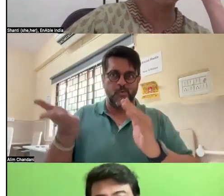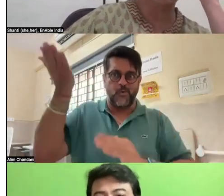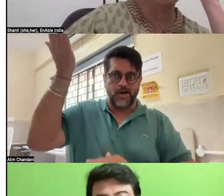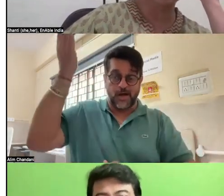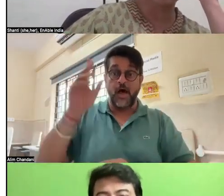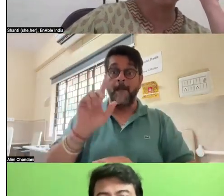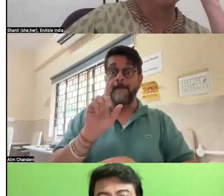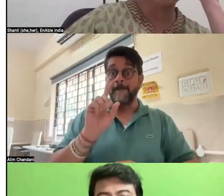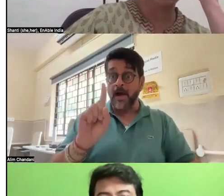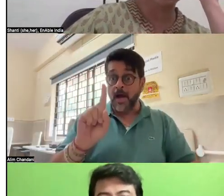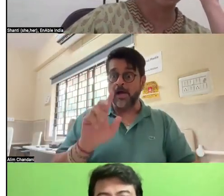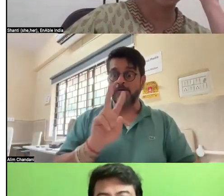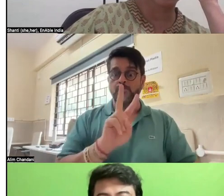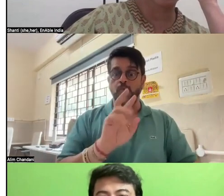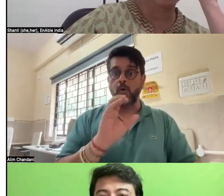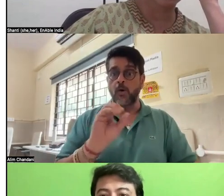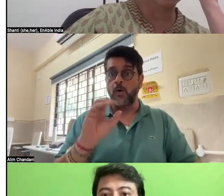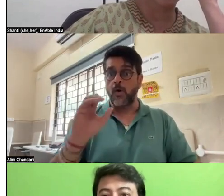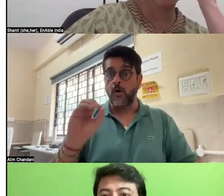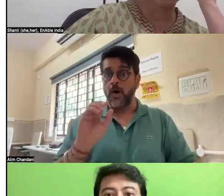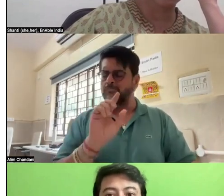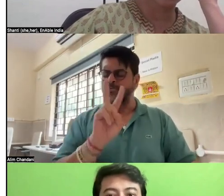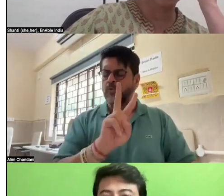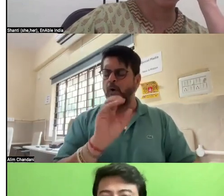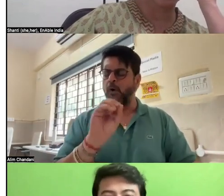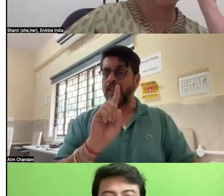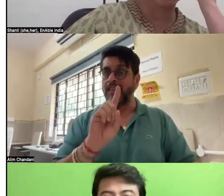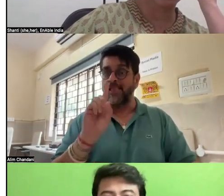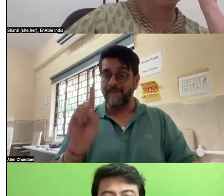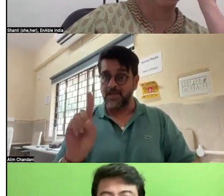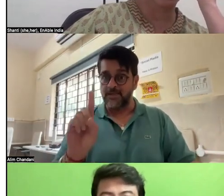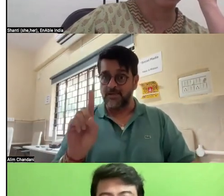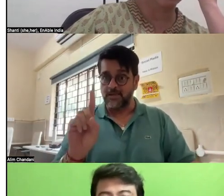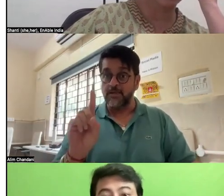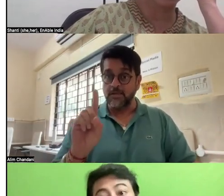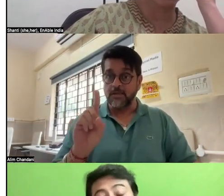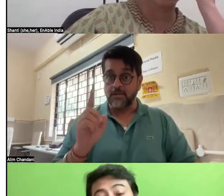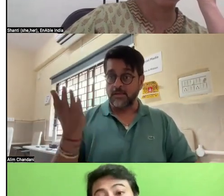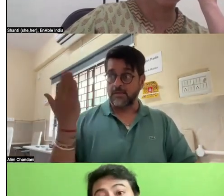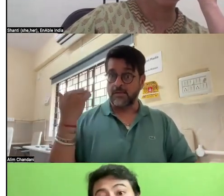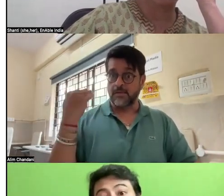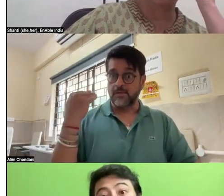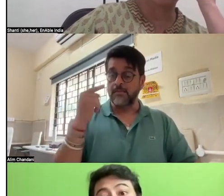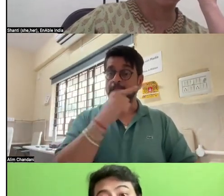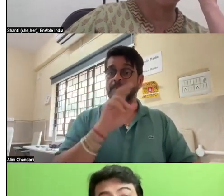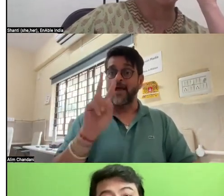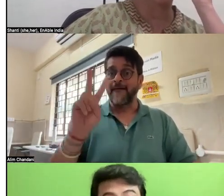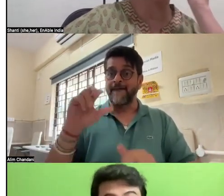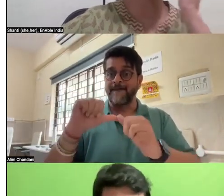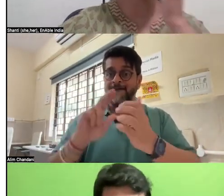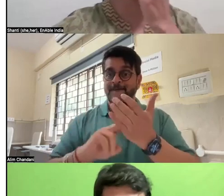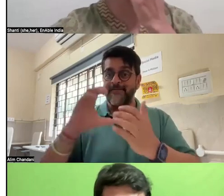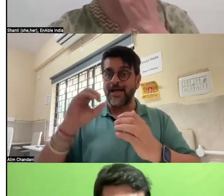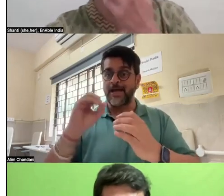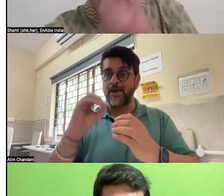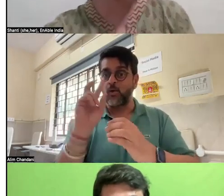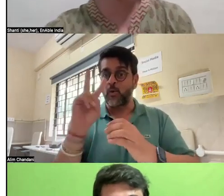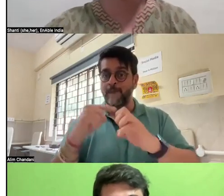the hearing, way of teaching. And that is how language deprivation started, But in